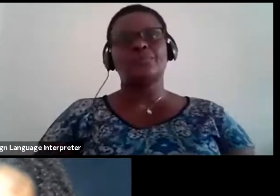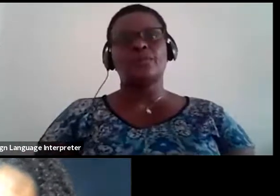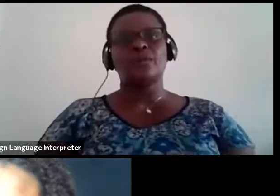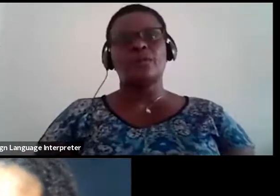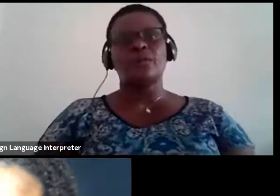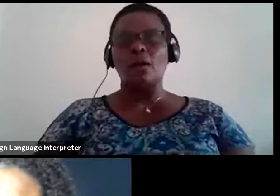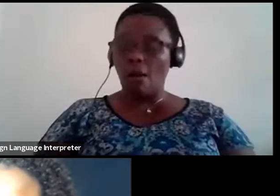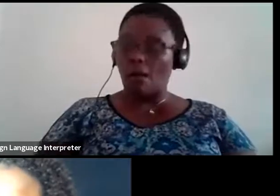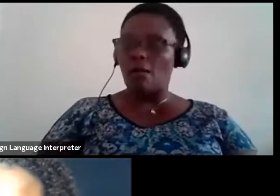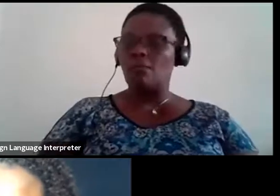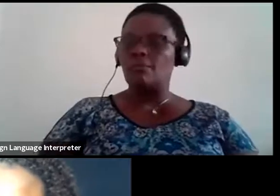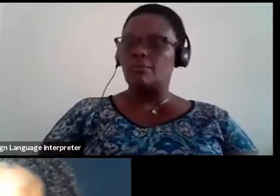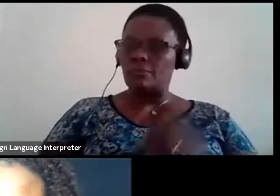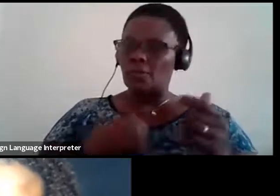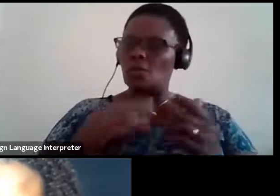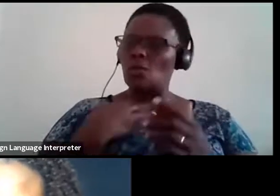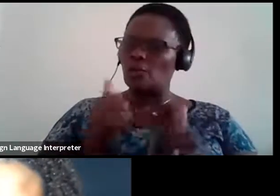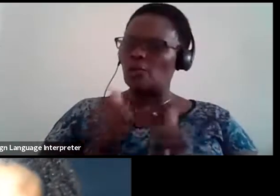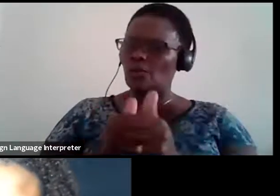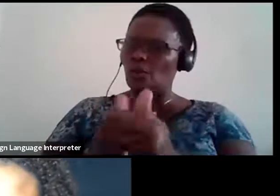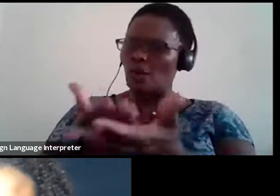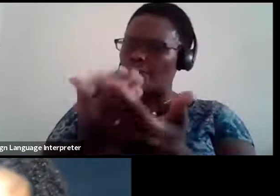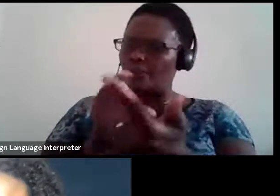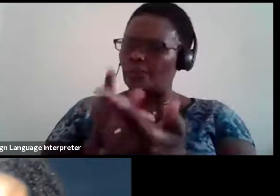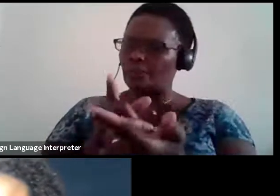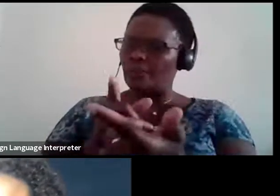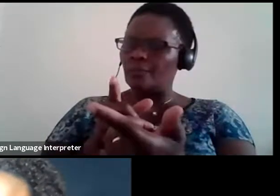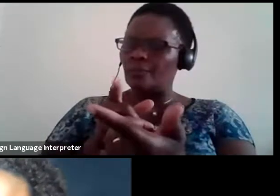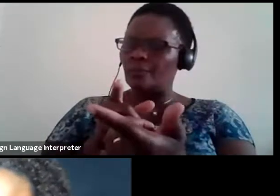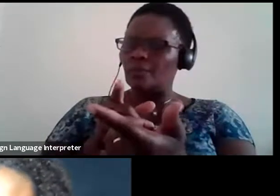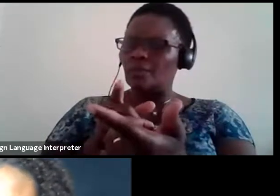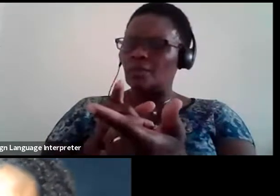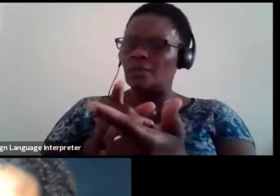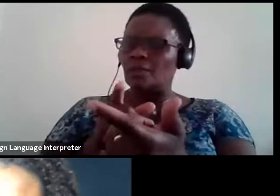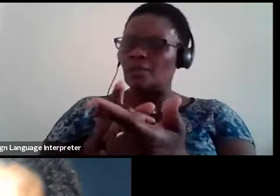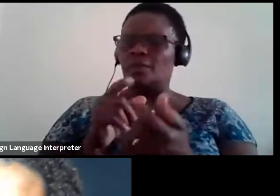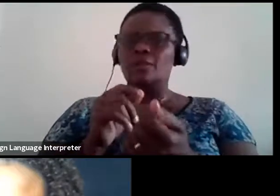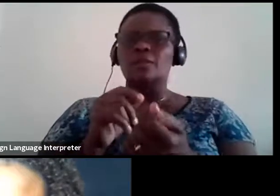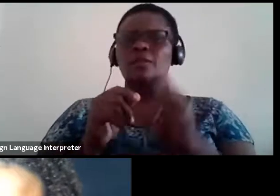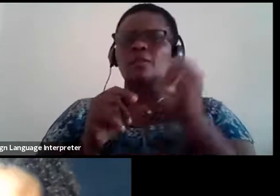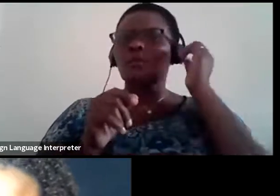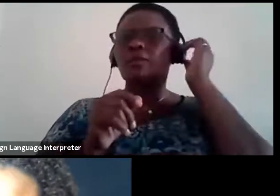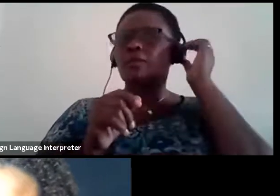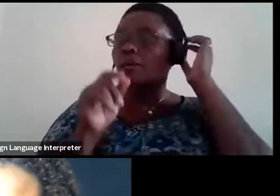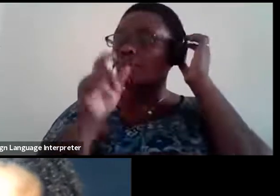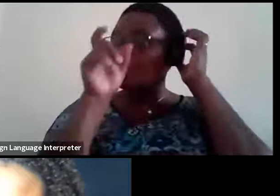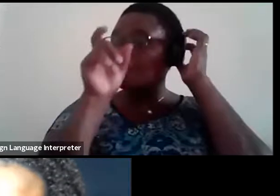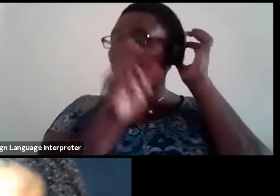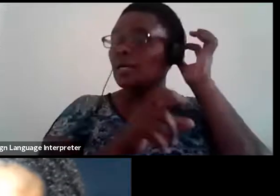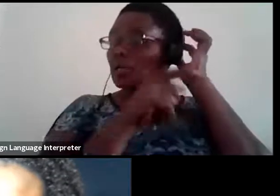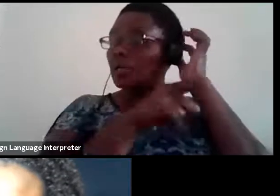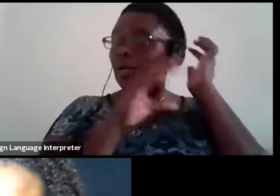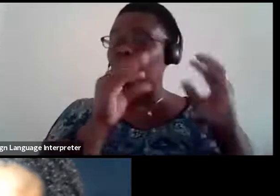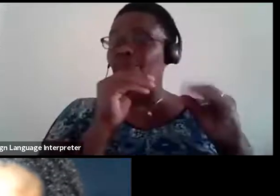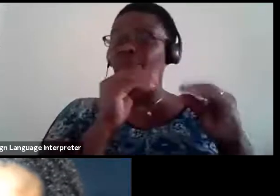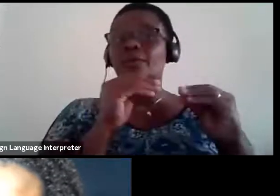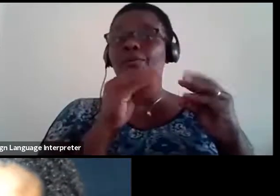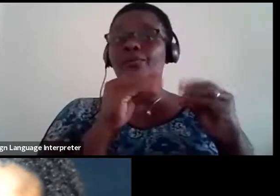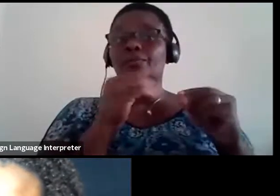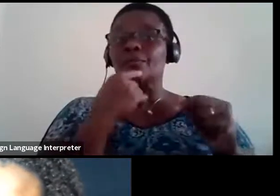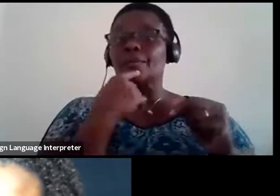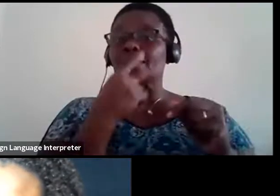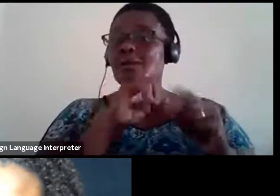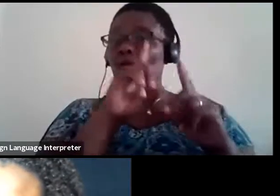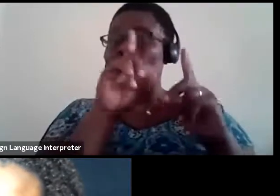as a follow-up, Bulanda, sorry, before Cecilia goes, somebody in the chat, Furaha Songa, had a